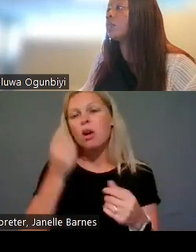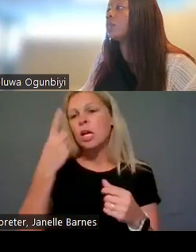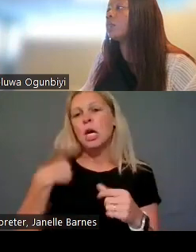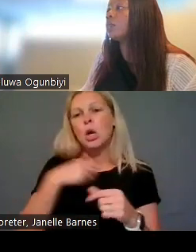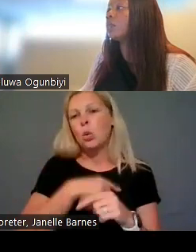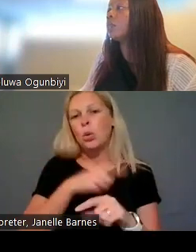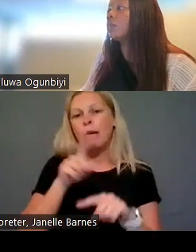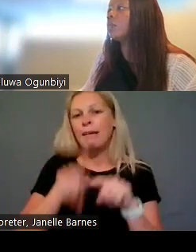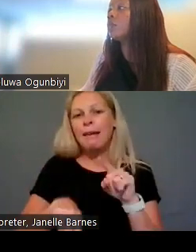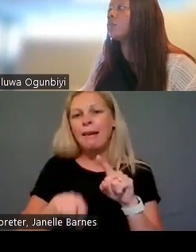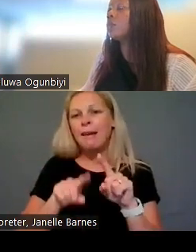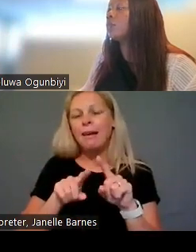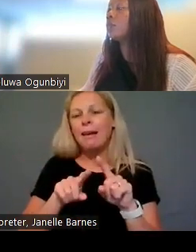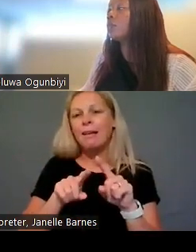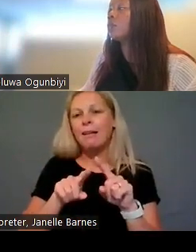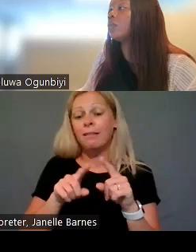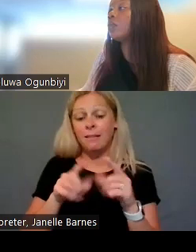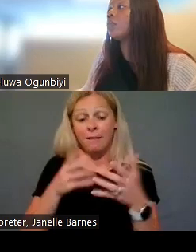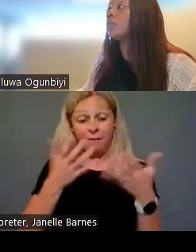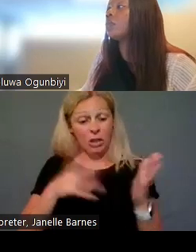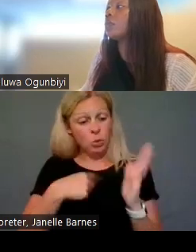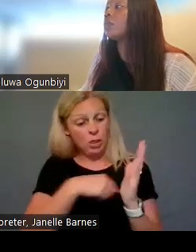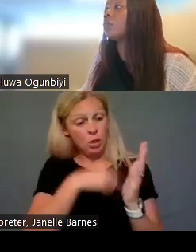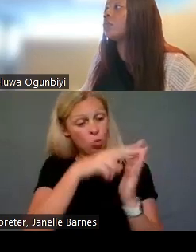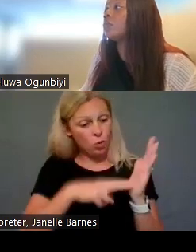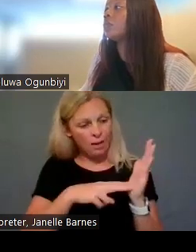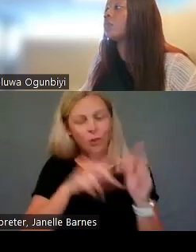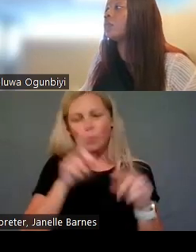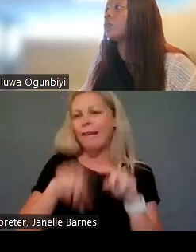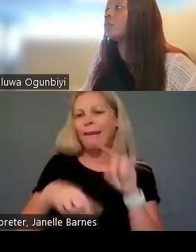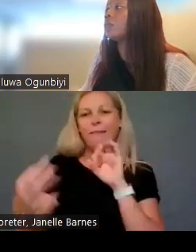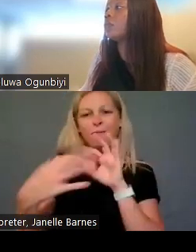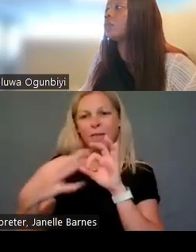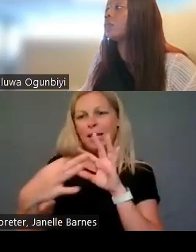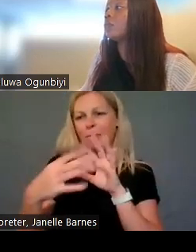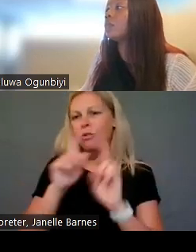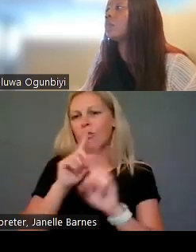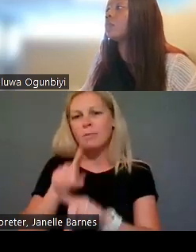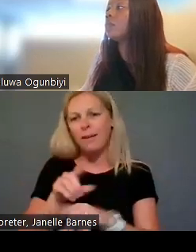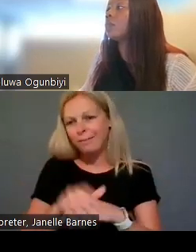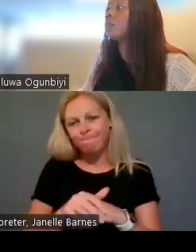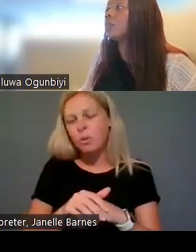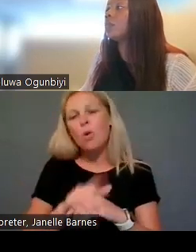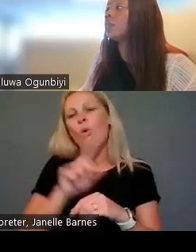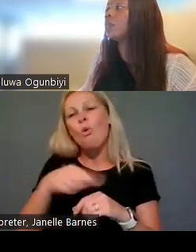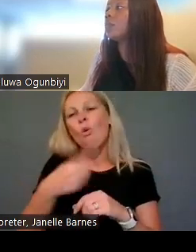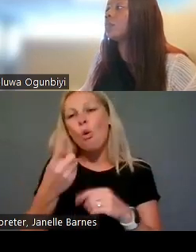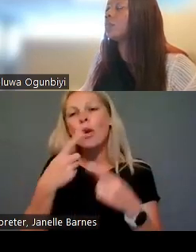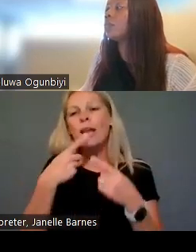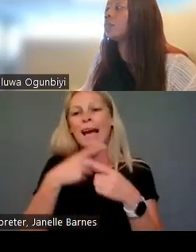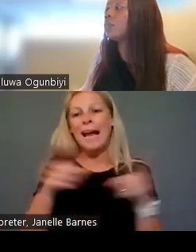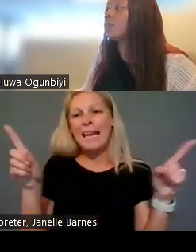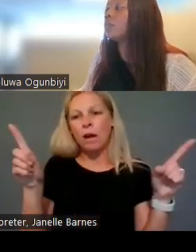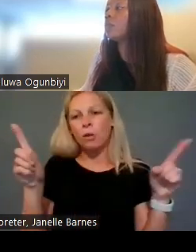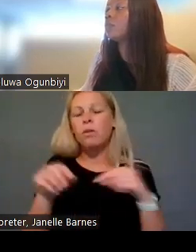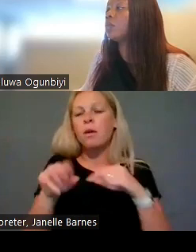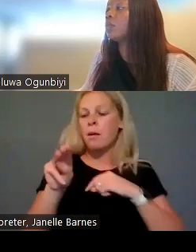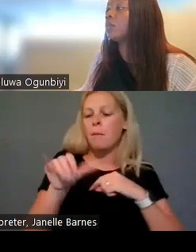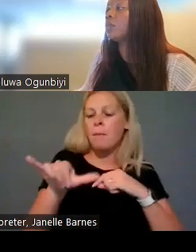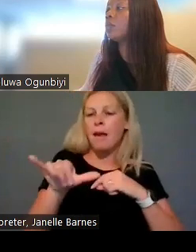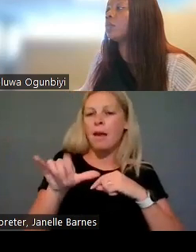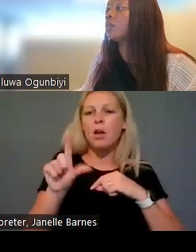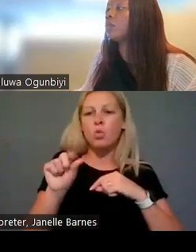with any kind of feedback from our committee. But we do make decisions are announced as the latest in May of